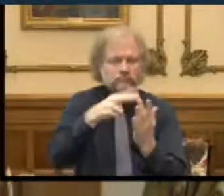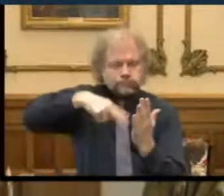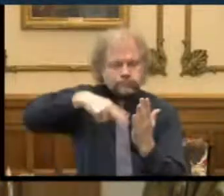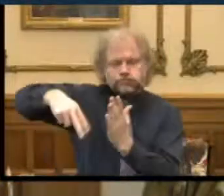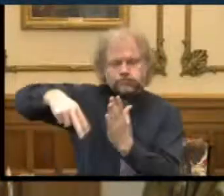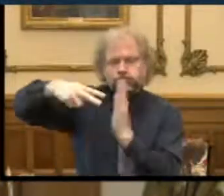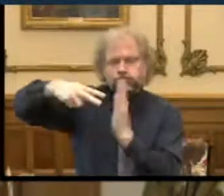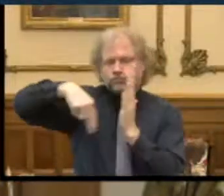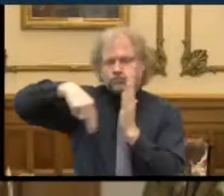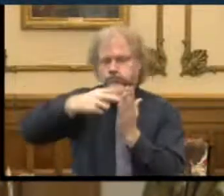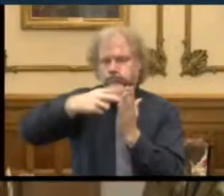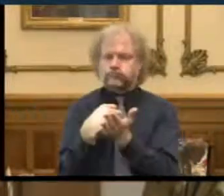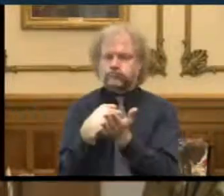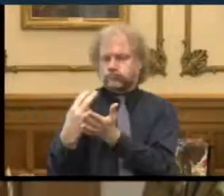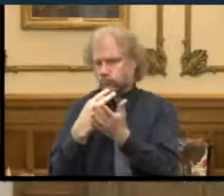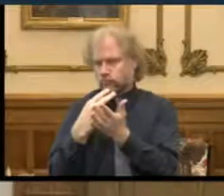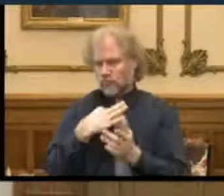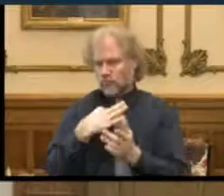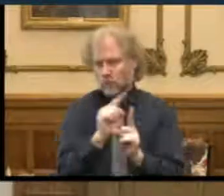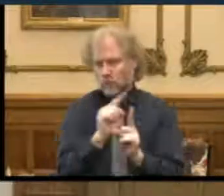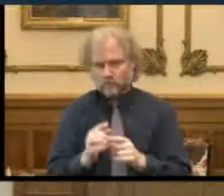applications as well. So thank you both.